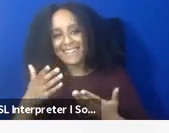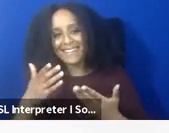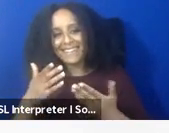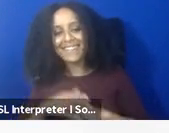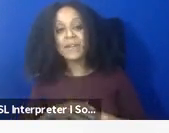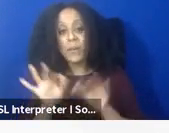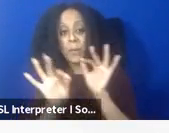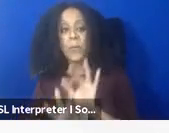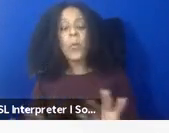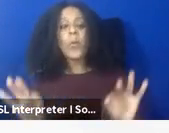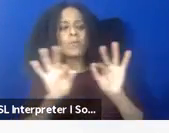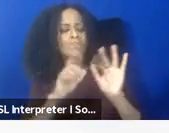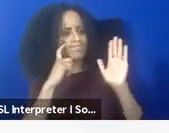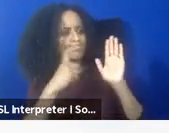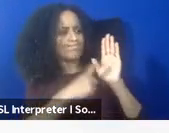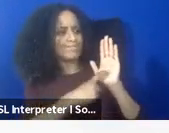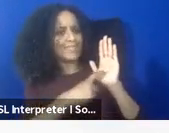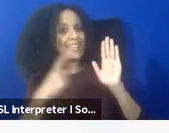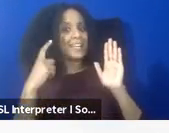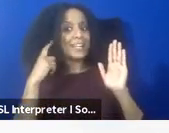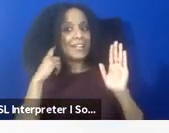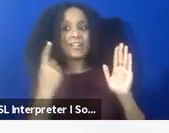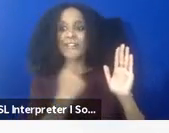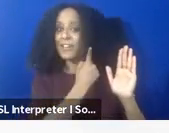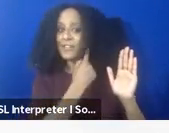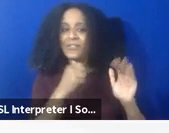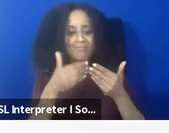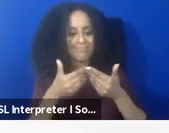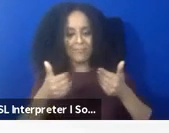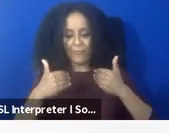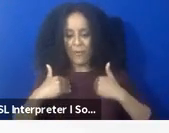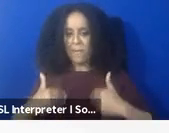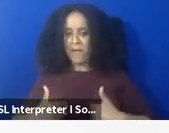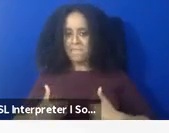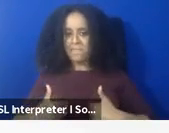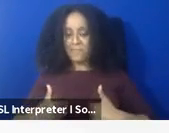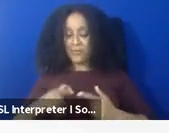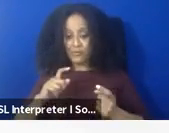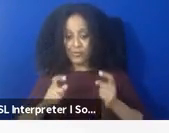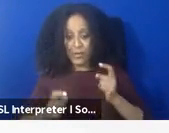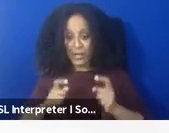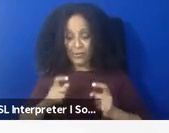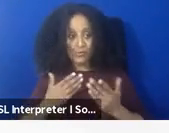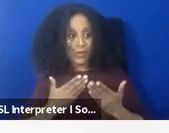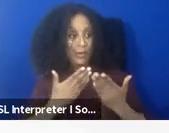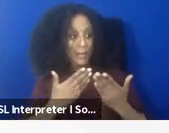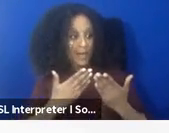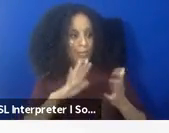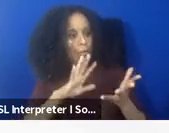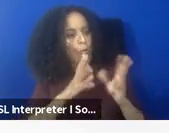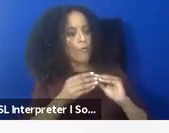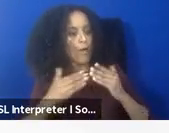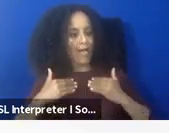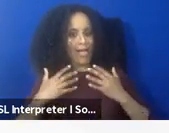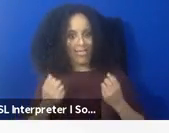important to recognize that the ear is not separate from the rest of the body. And just like the changes that you recommend to your patients to help their overall health can